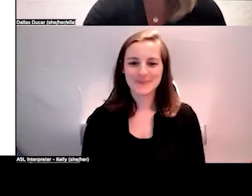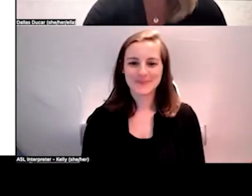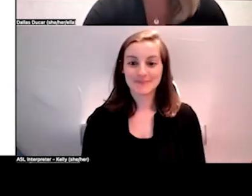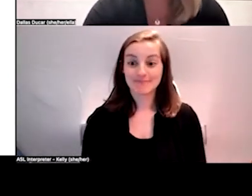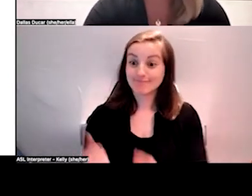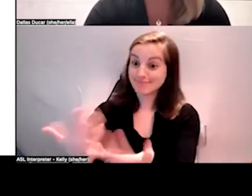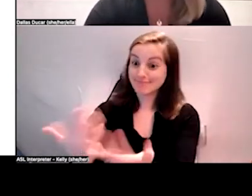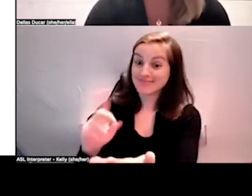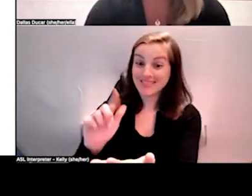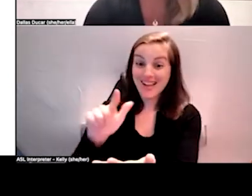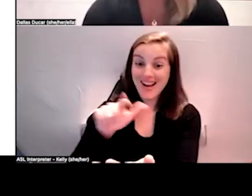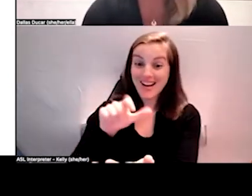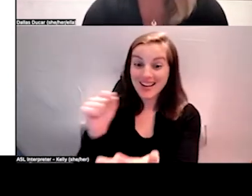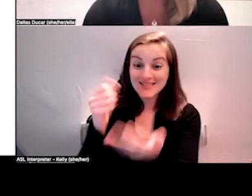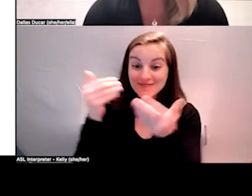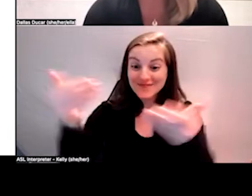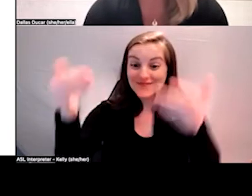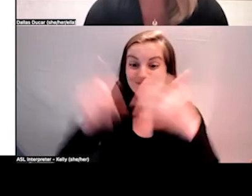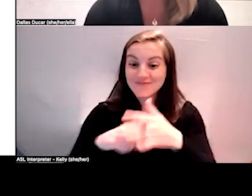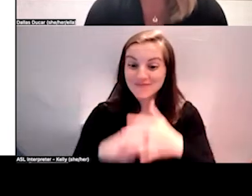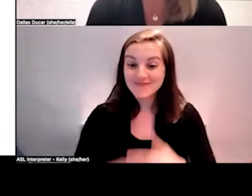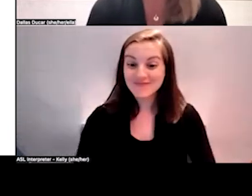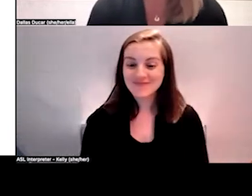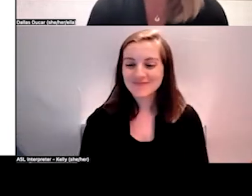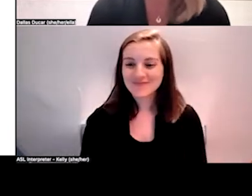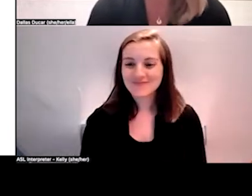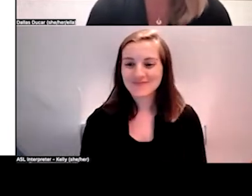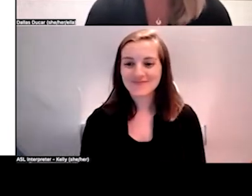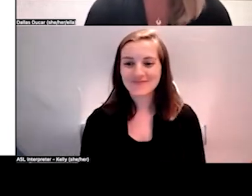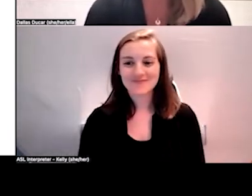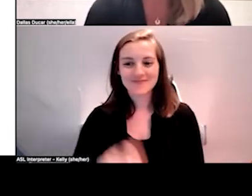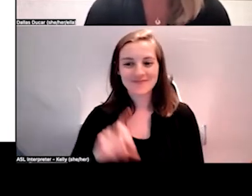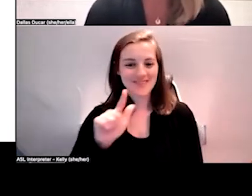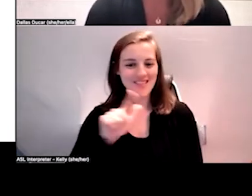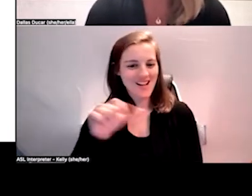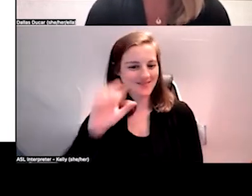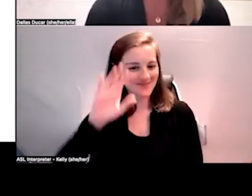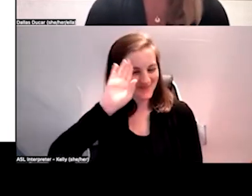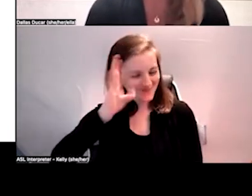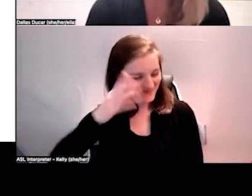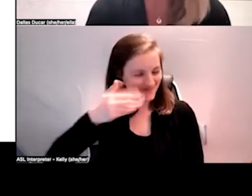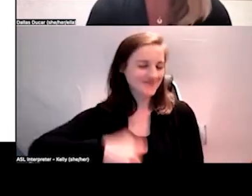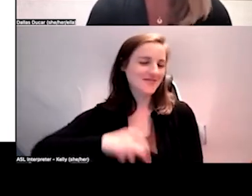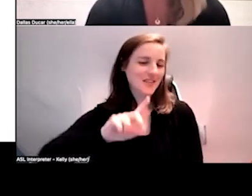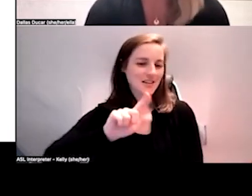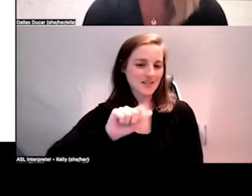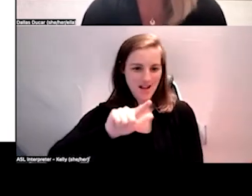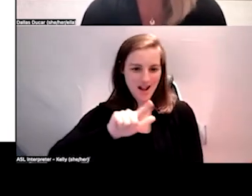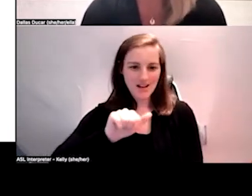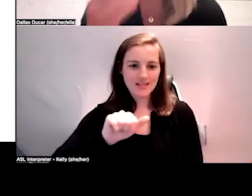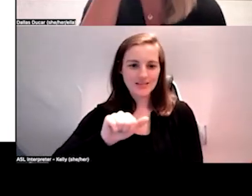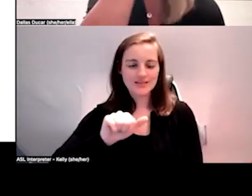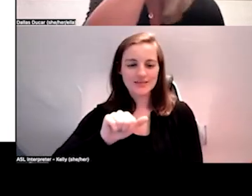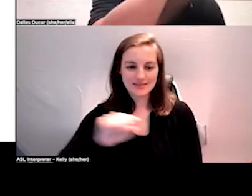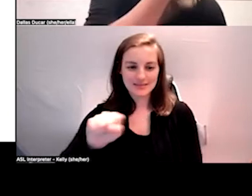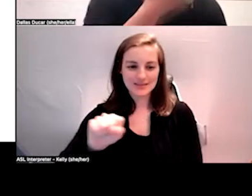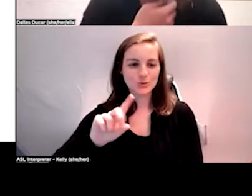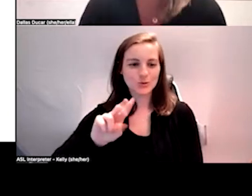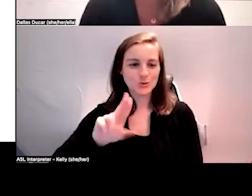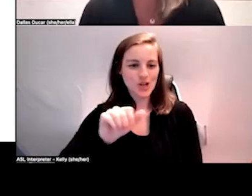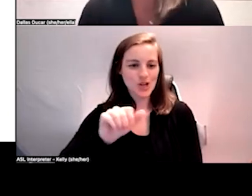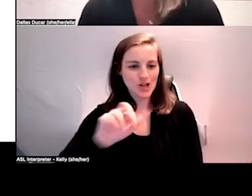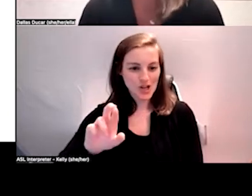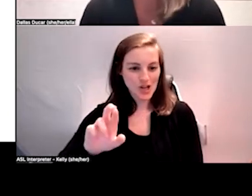Dallas, go ahead and take it away. Hey there. So my name is Dallas Duker. I am a